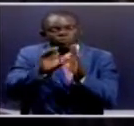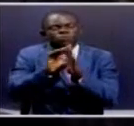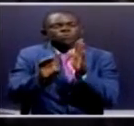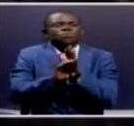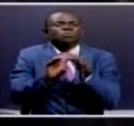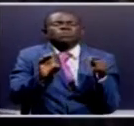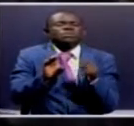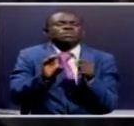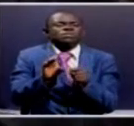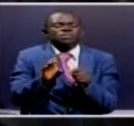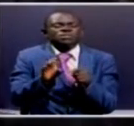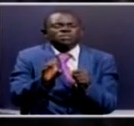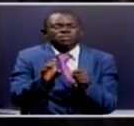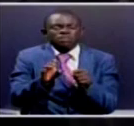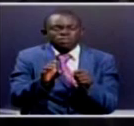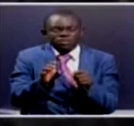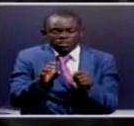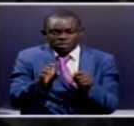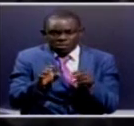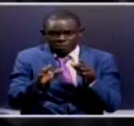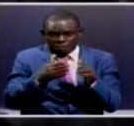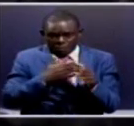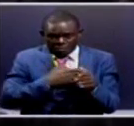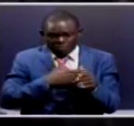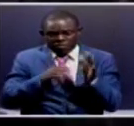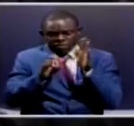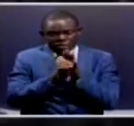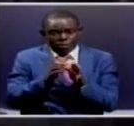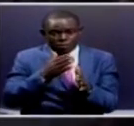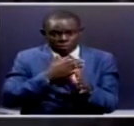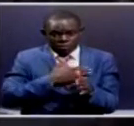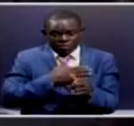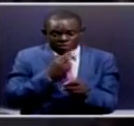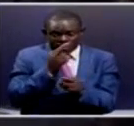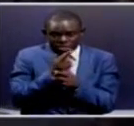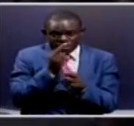are how I exercise my right to assemble